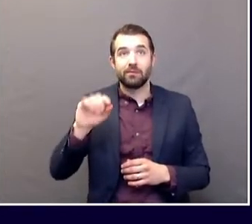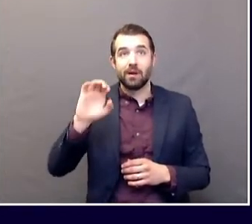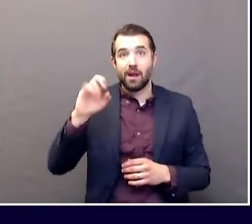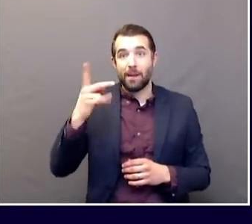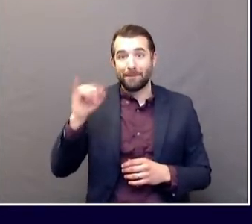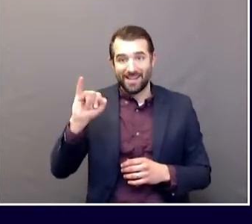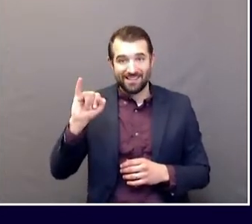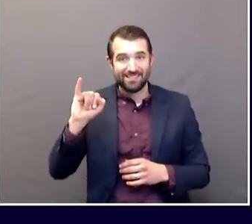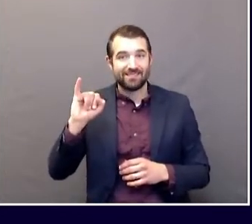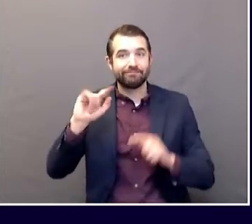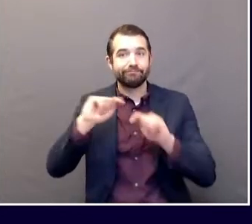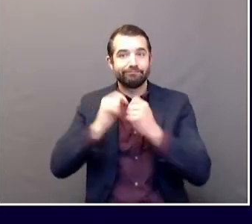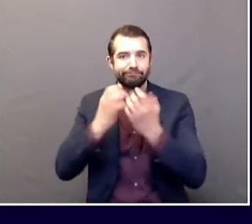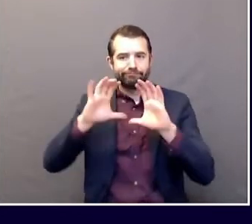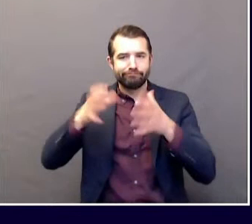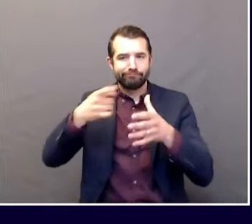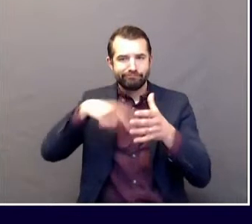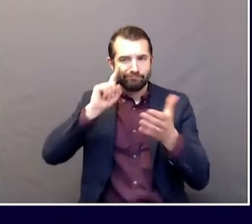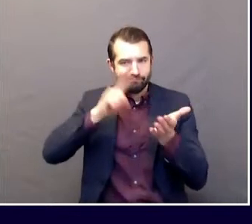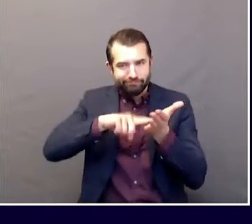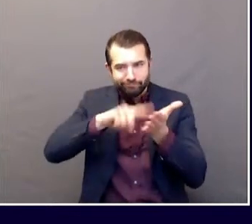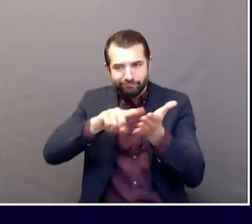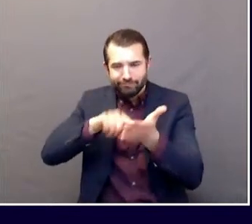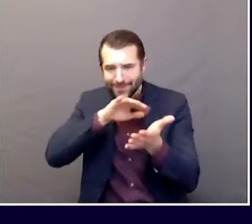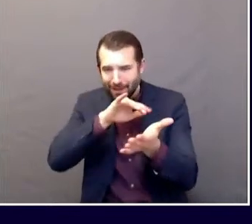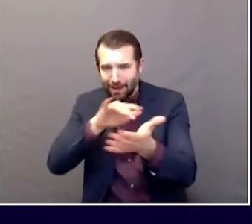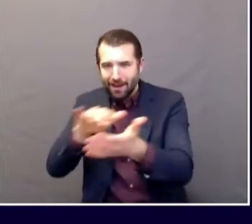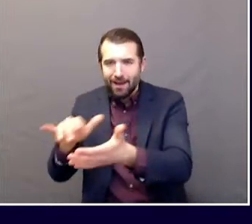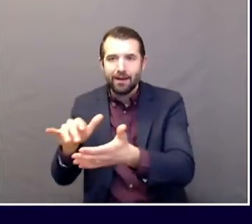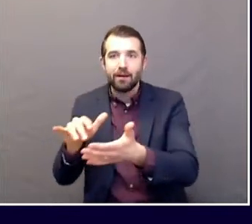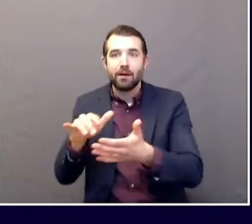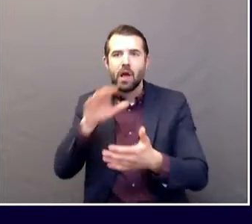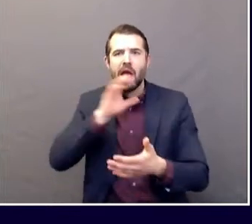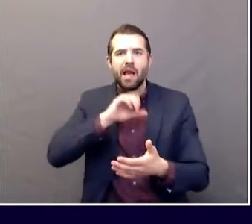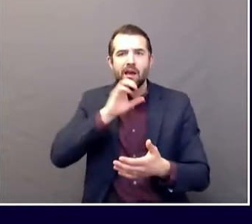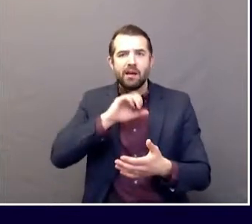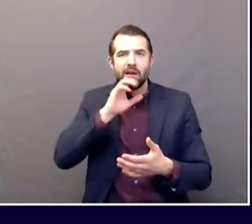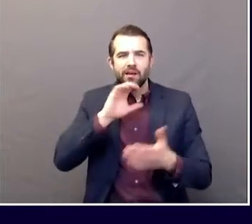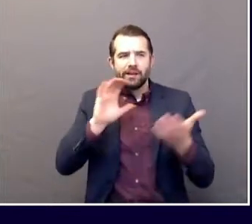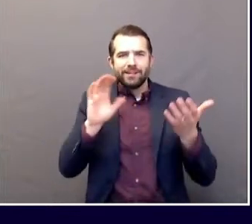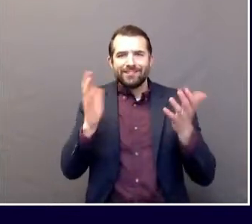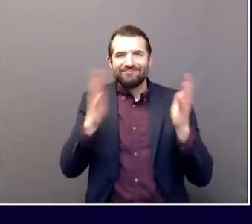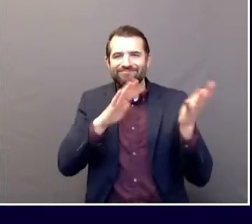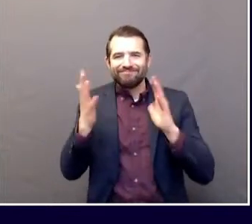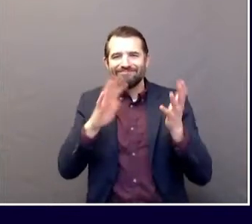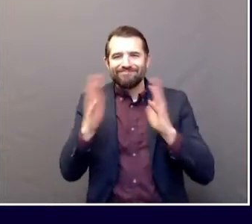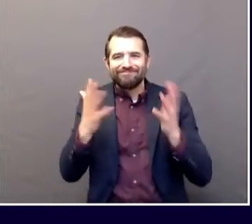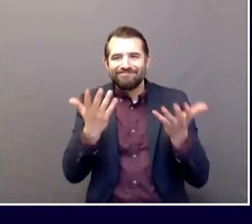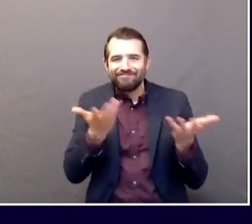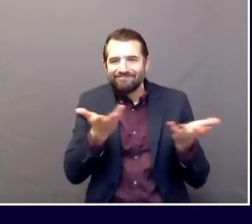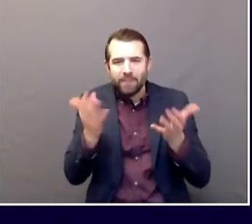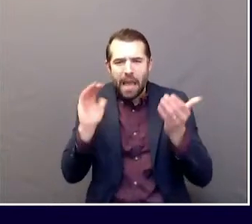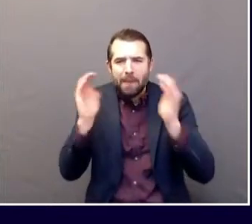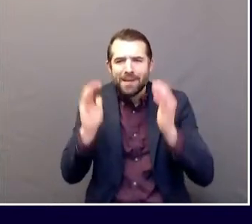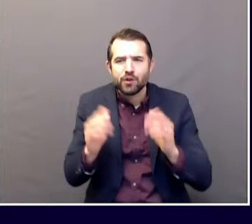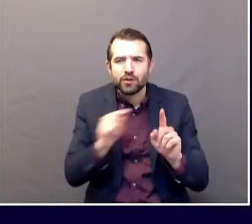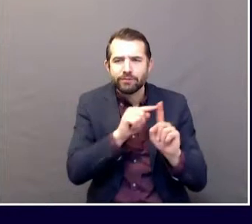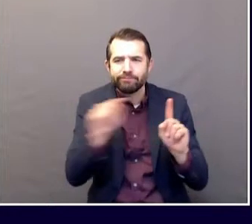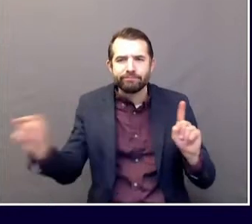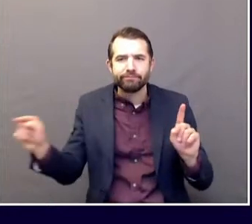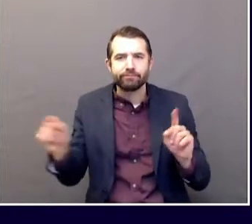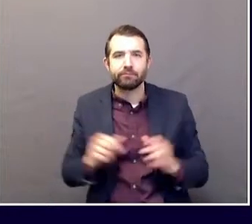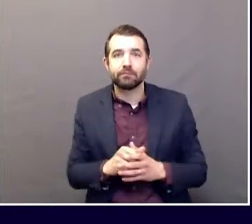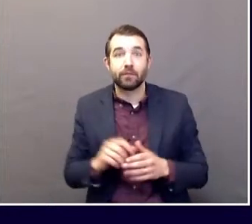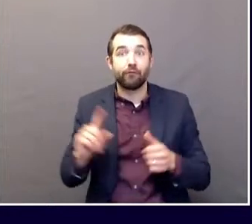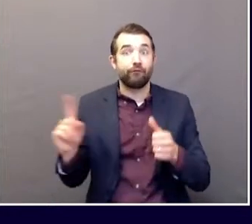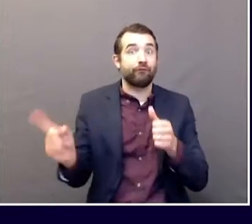who was getting COVID and thus who was the most at risk for it. It was initially something that afflicted elderly folks